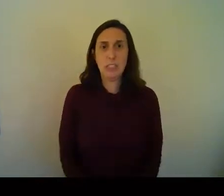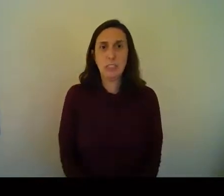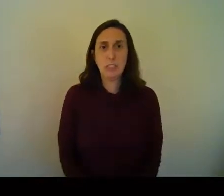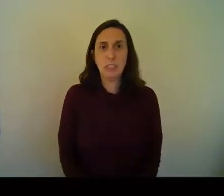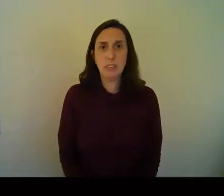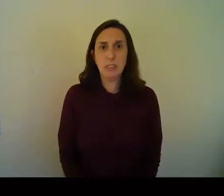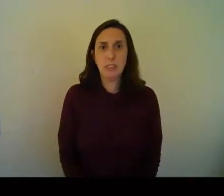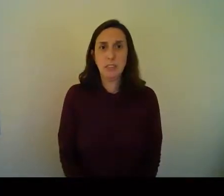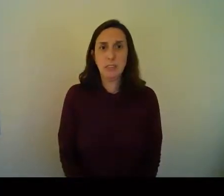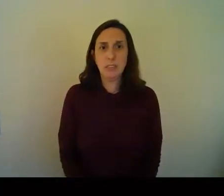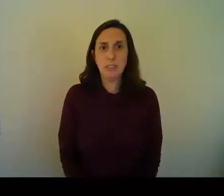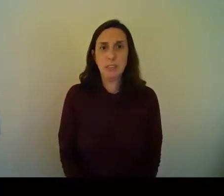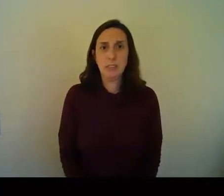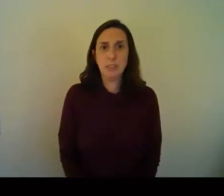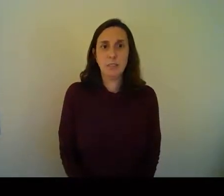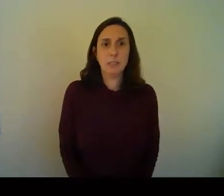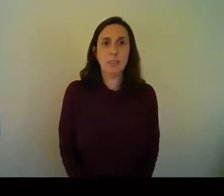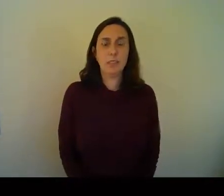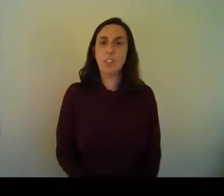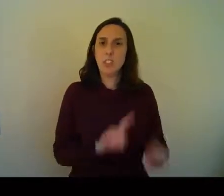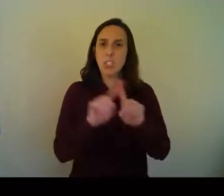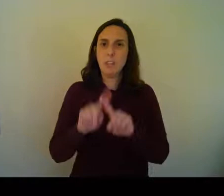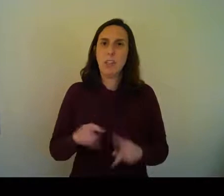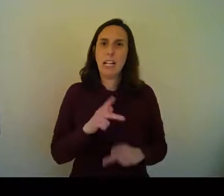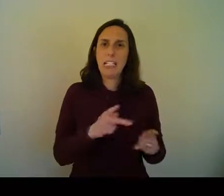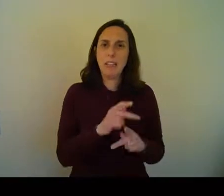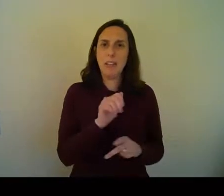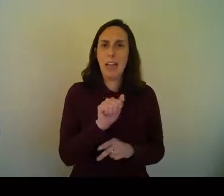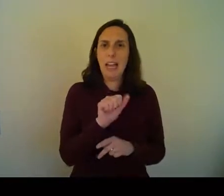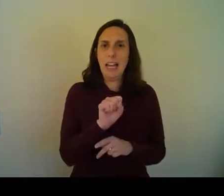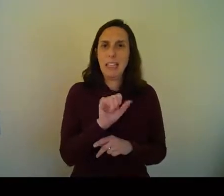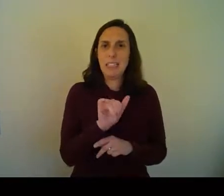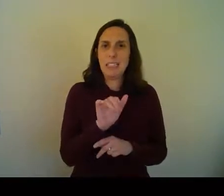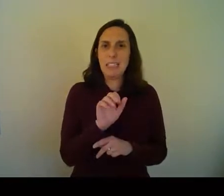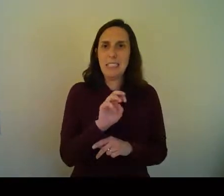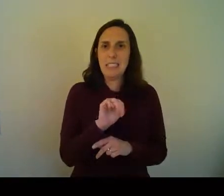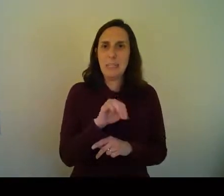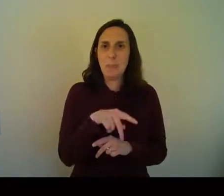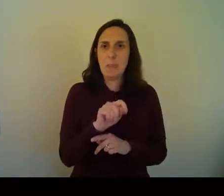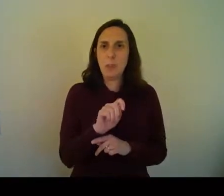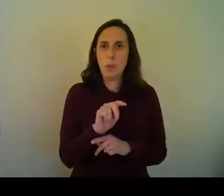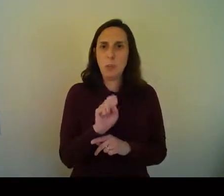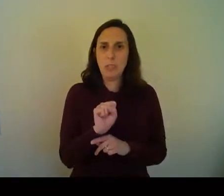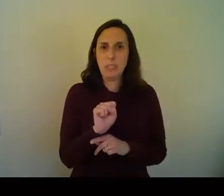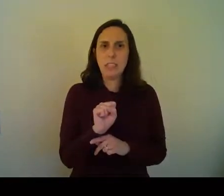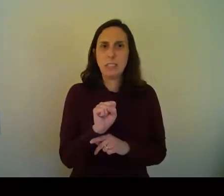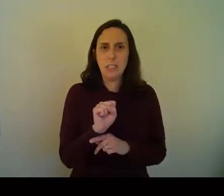There's different types of asymptotes, and most of what we're defining in this section are going to be the different types of asymptotes and how to find